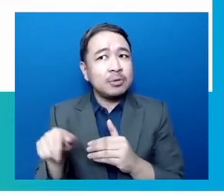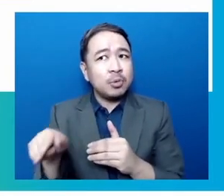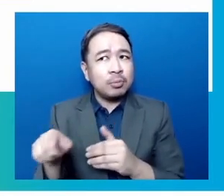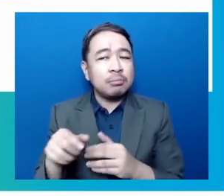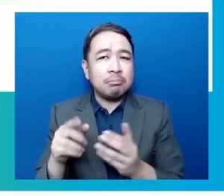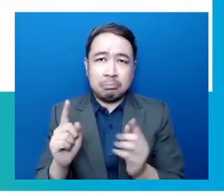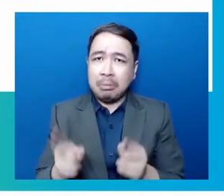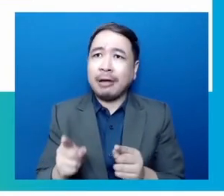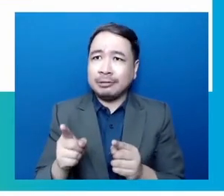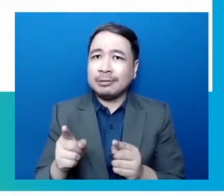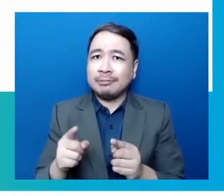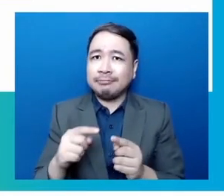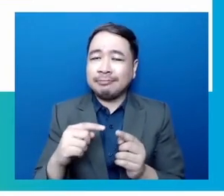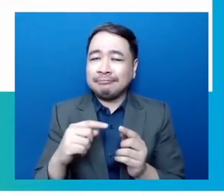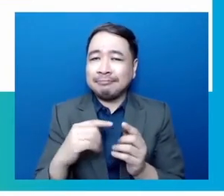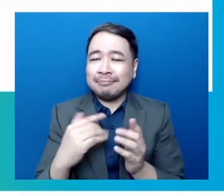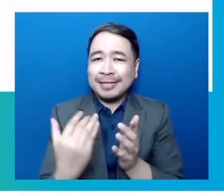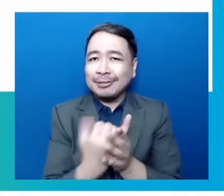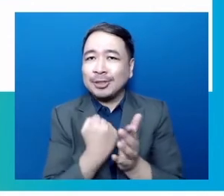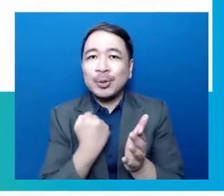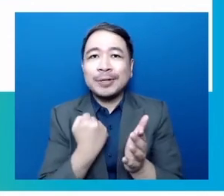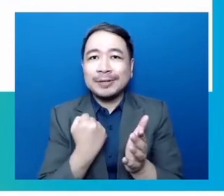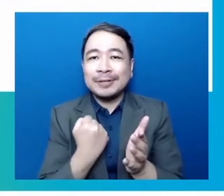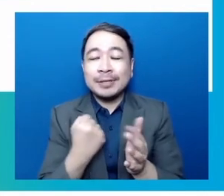to make it easier for DMC to